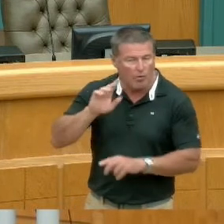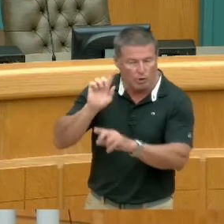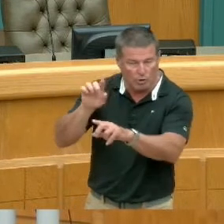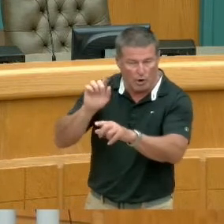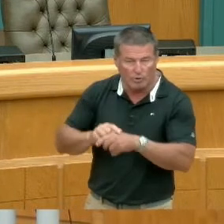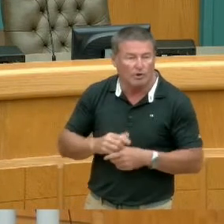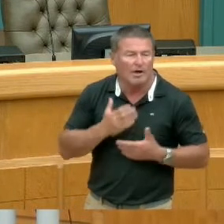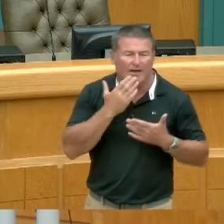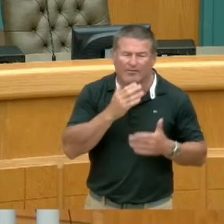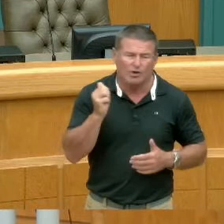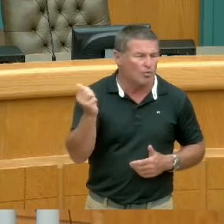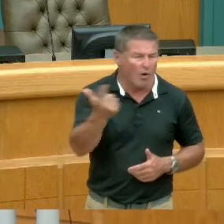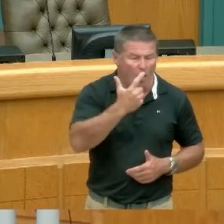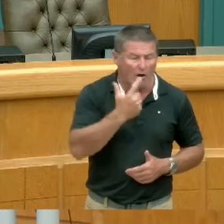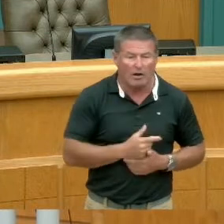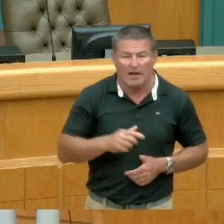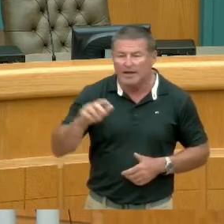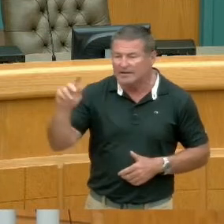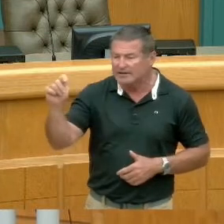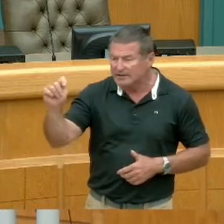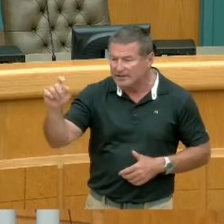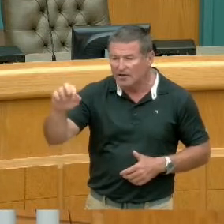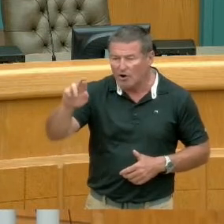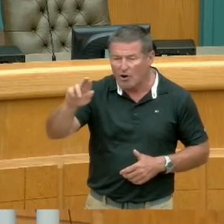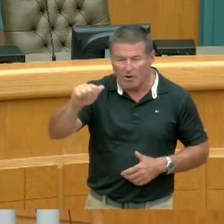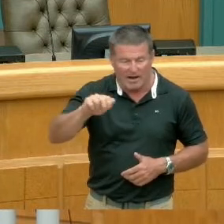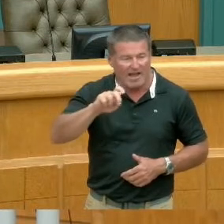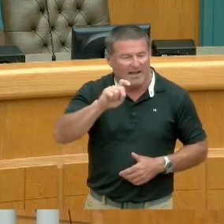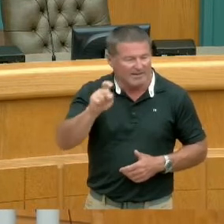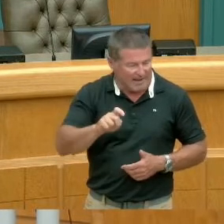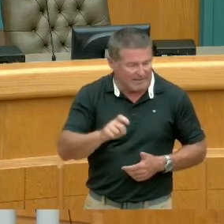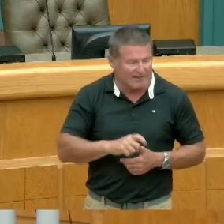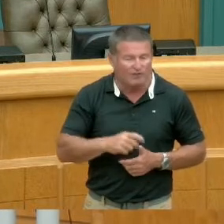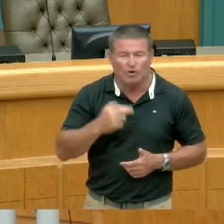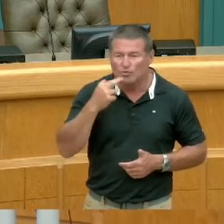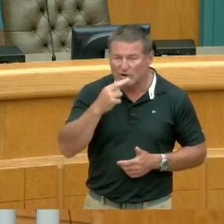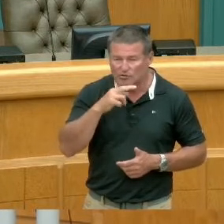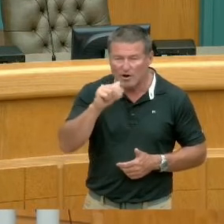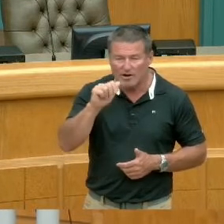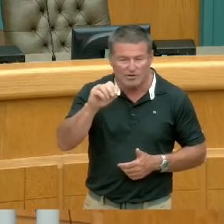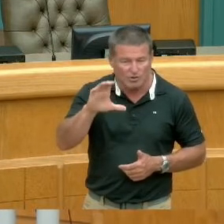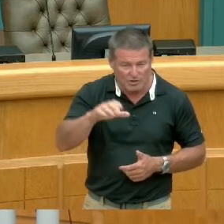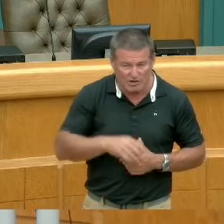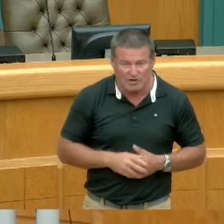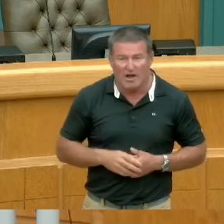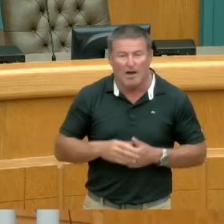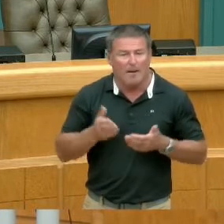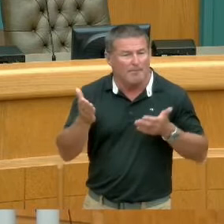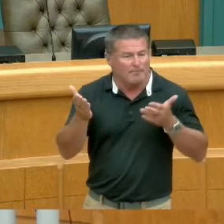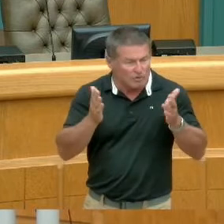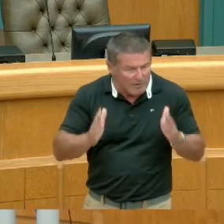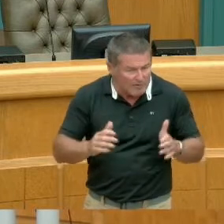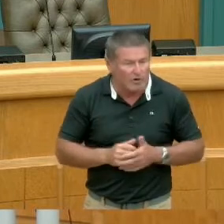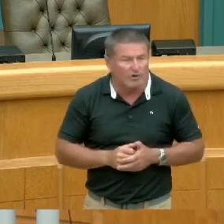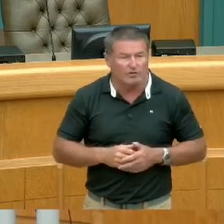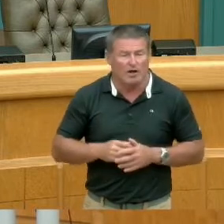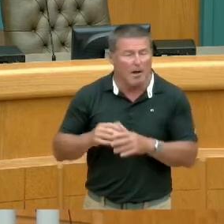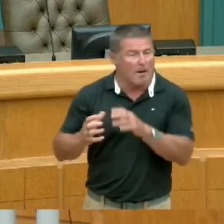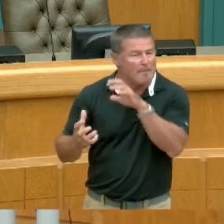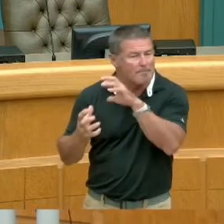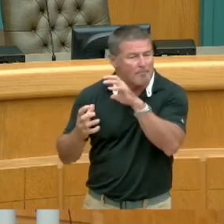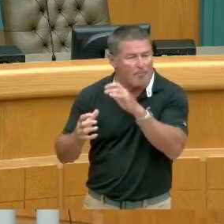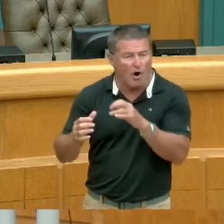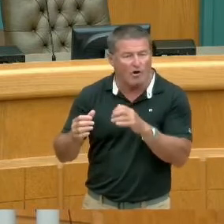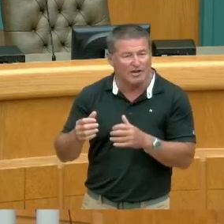hospitality, the Texas Restaurant Association, all those servers and bartenders and everybody that's been sitting, waiting patiently for this